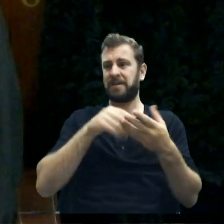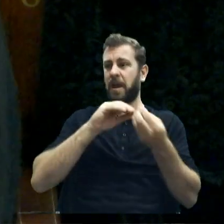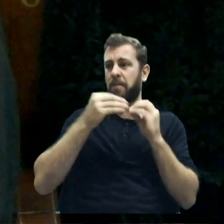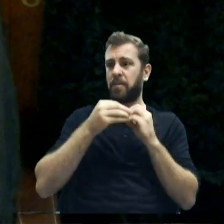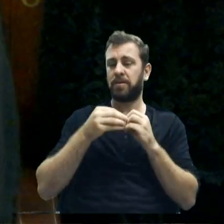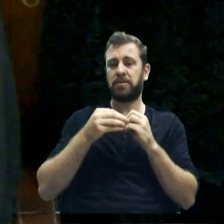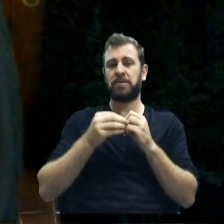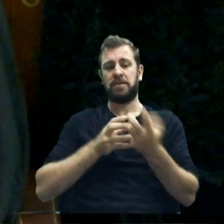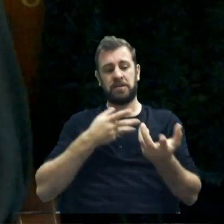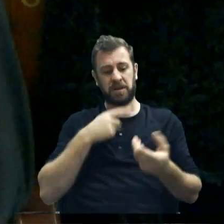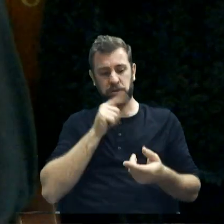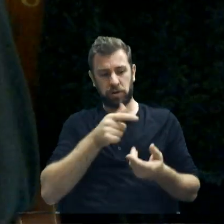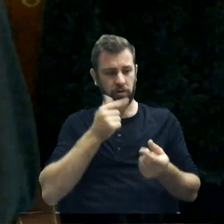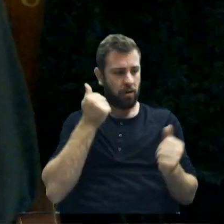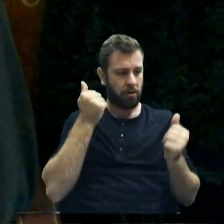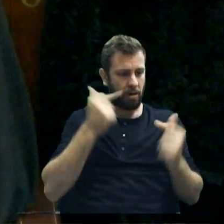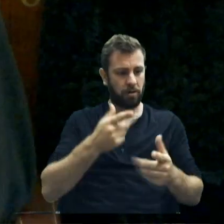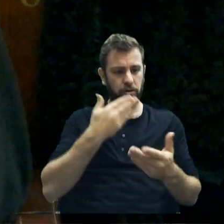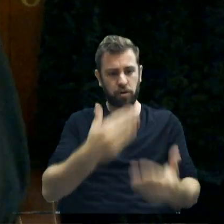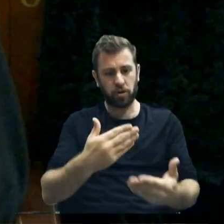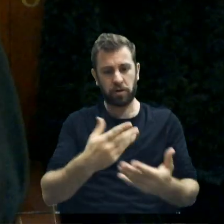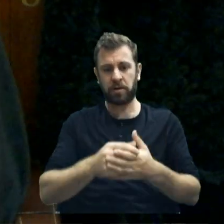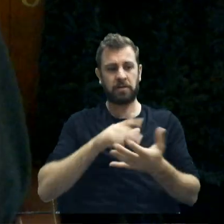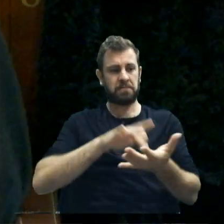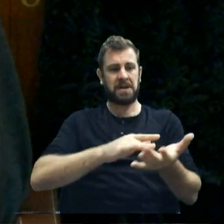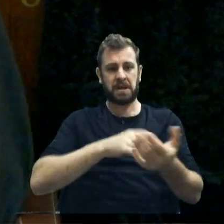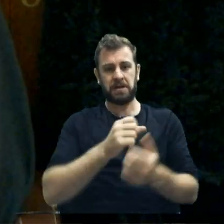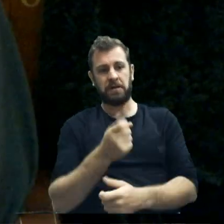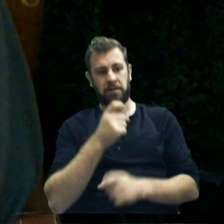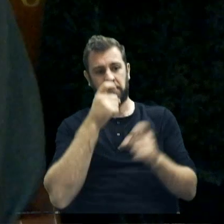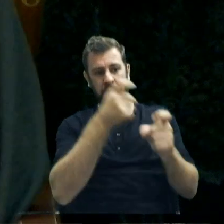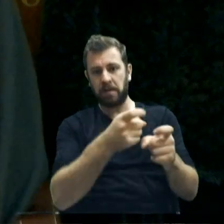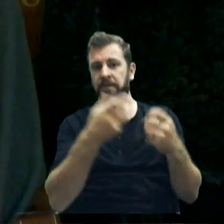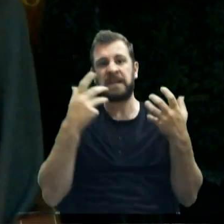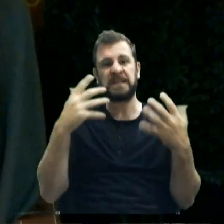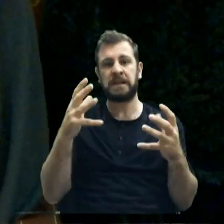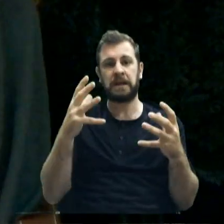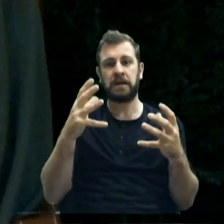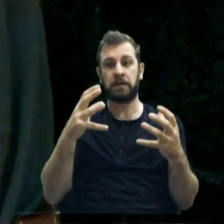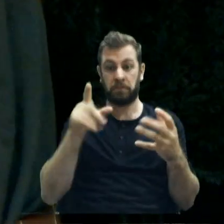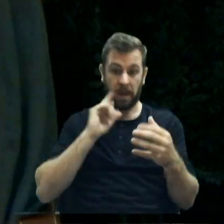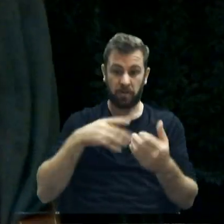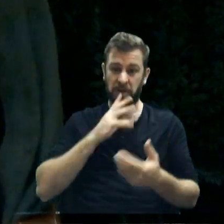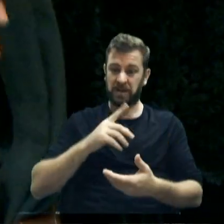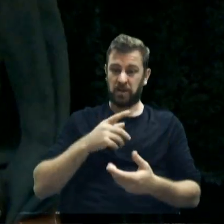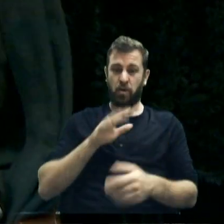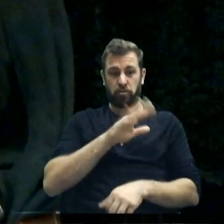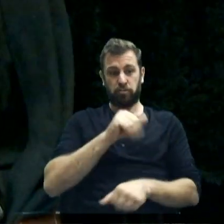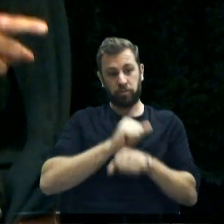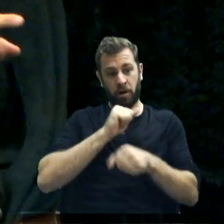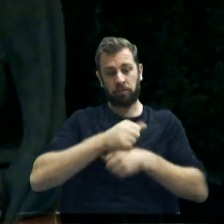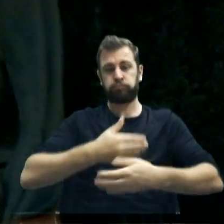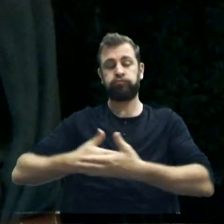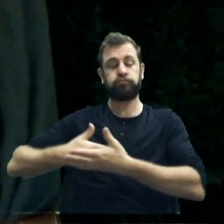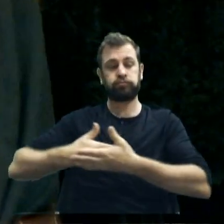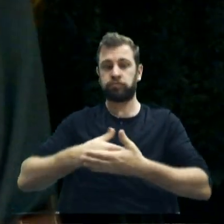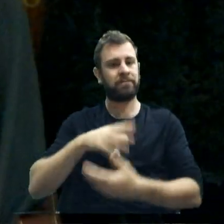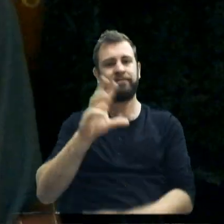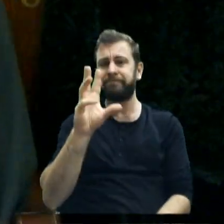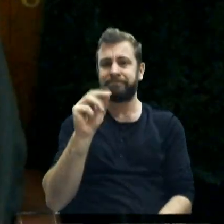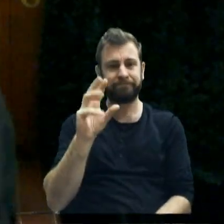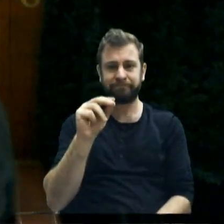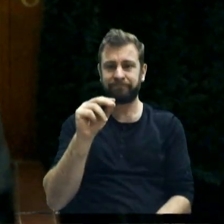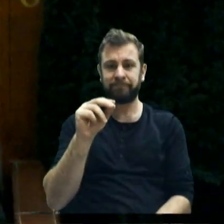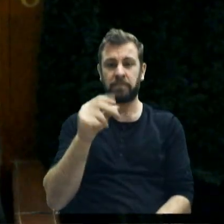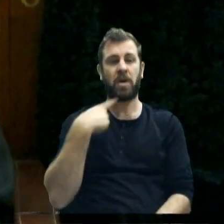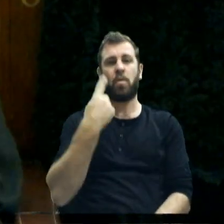chart the progress. She was there to administer medication. But I remember specifically one morning